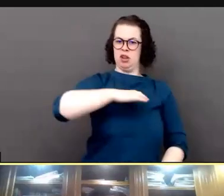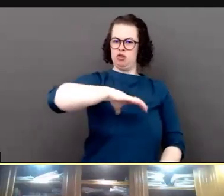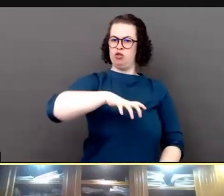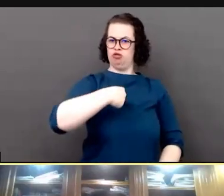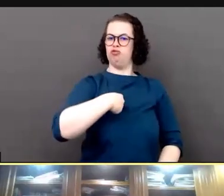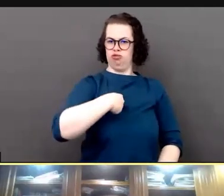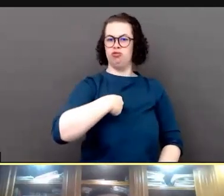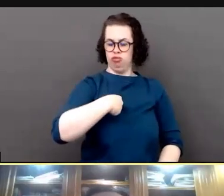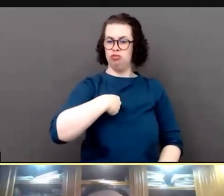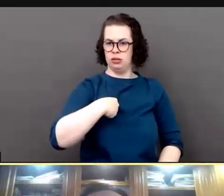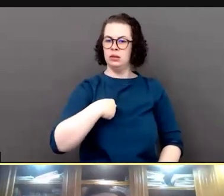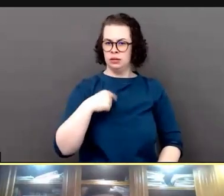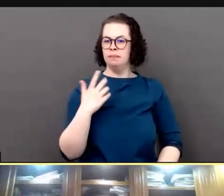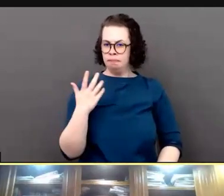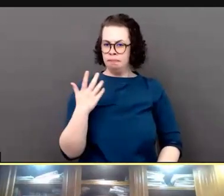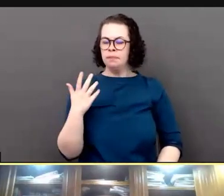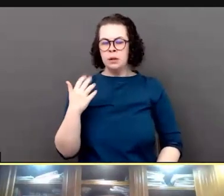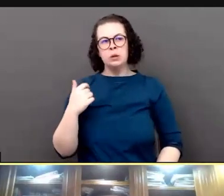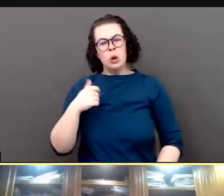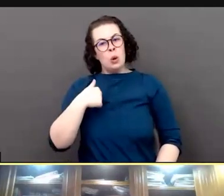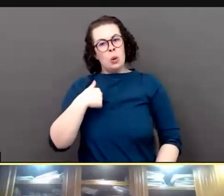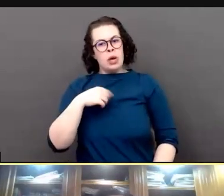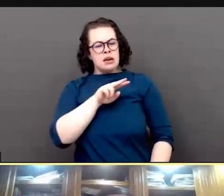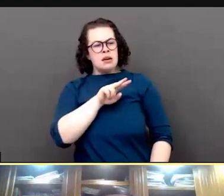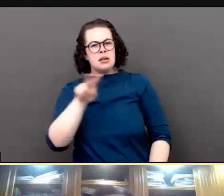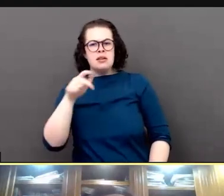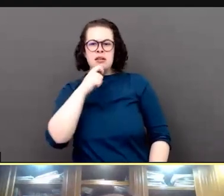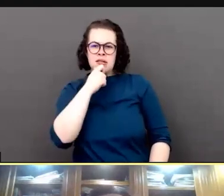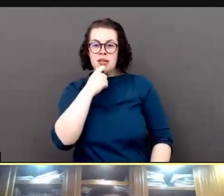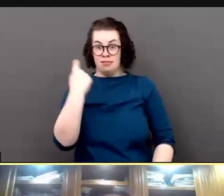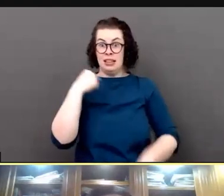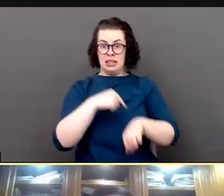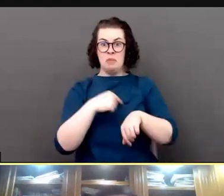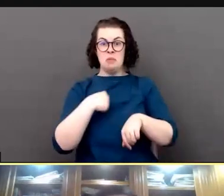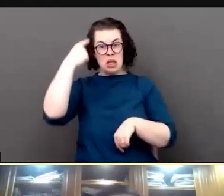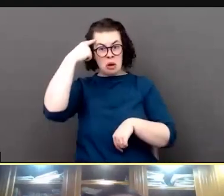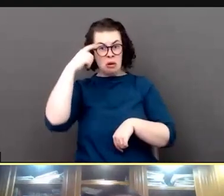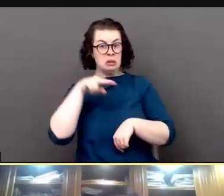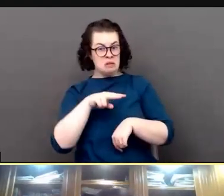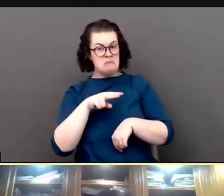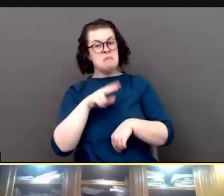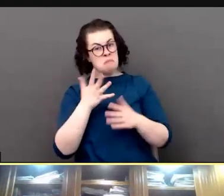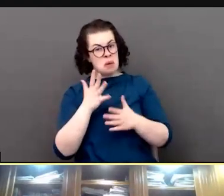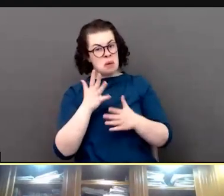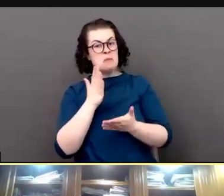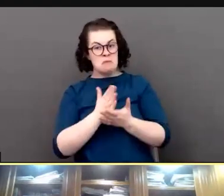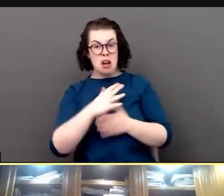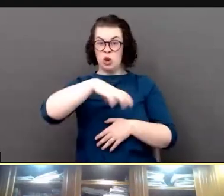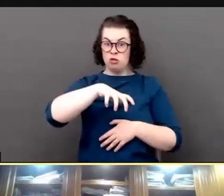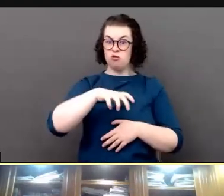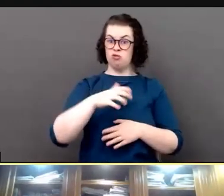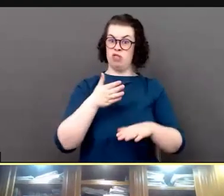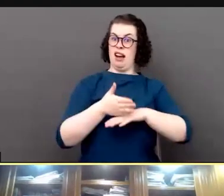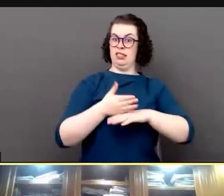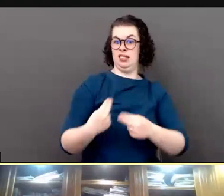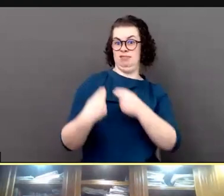views that this was a pure national, even local matter for accessibility. But we had also a lot of contacts